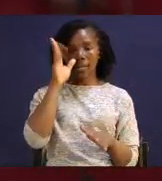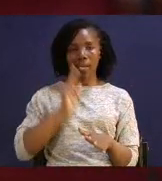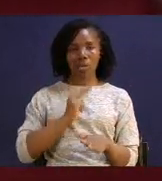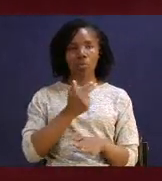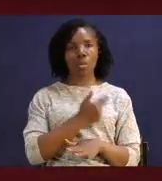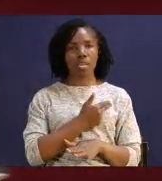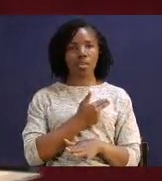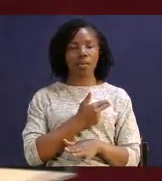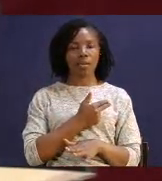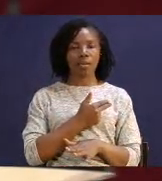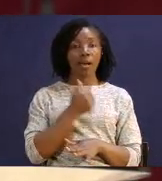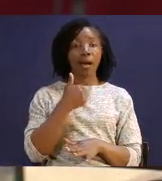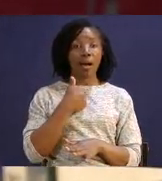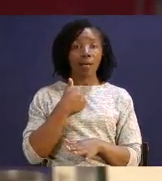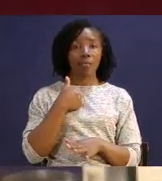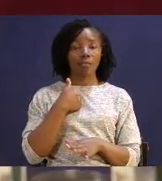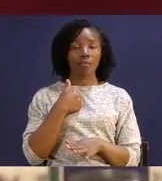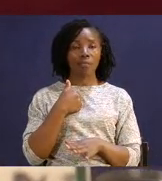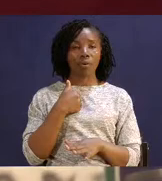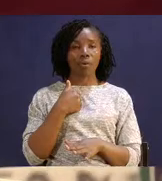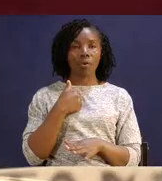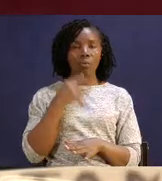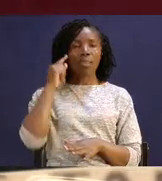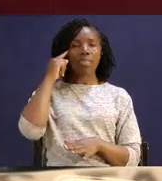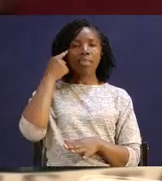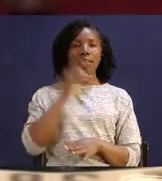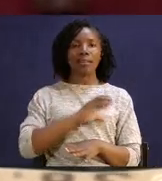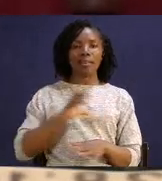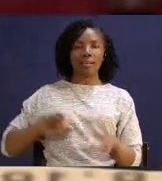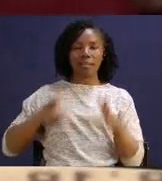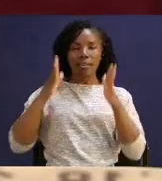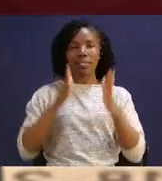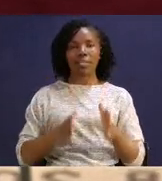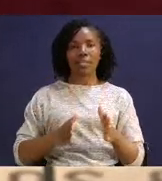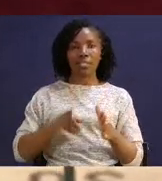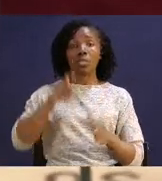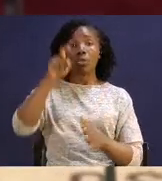in Christianity is that Christians are supposed to be poor.